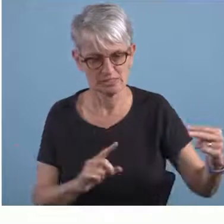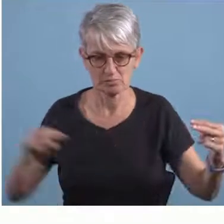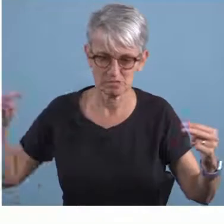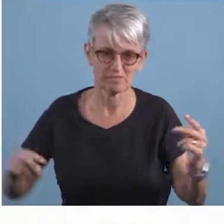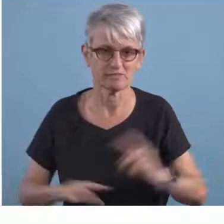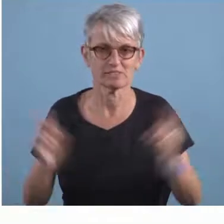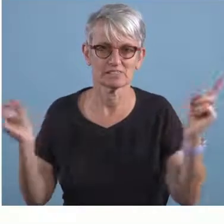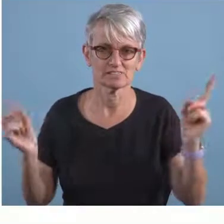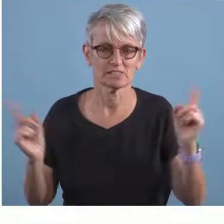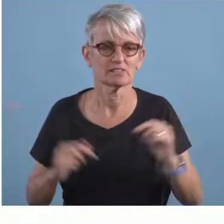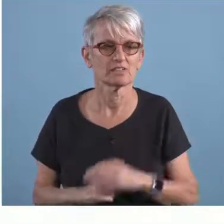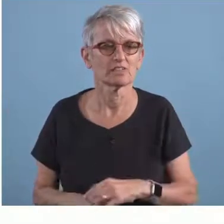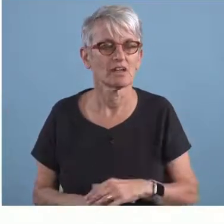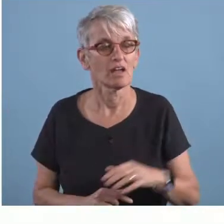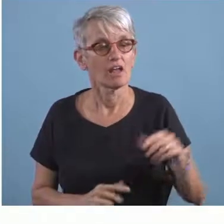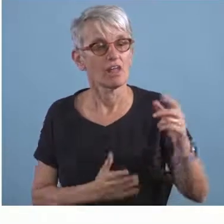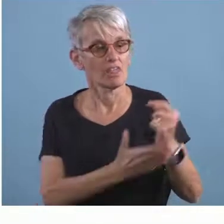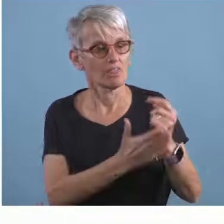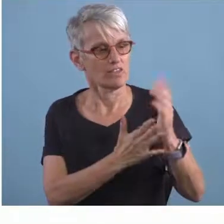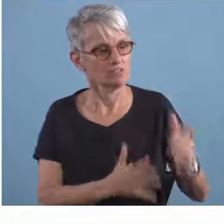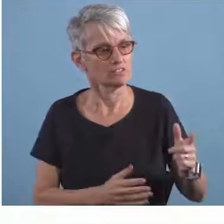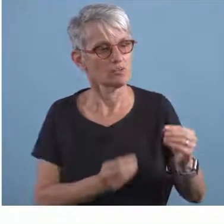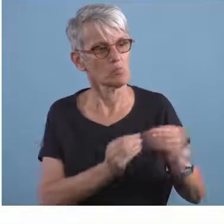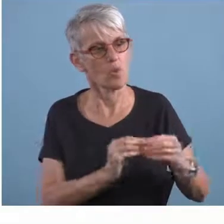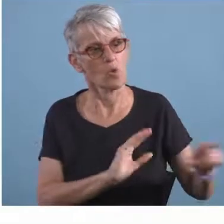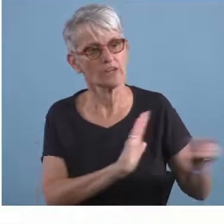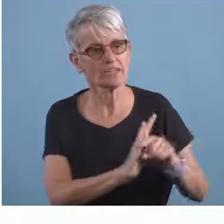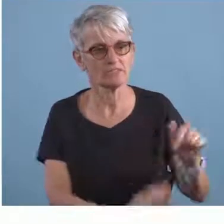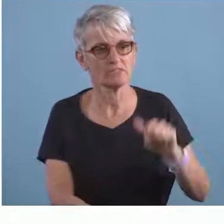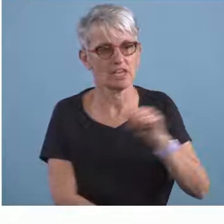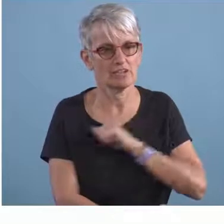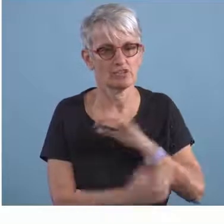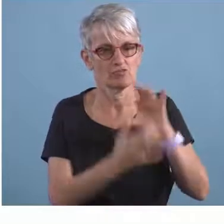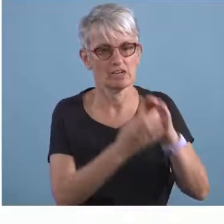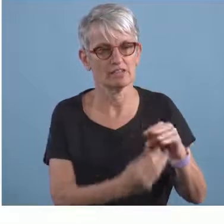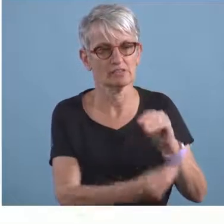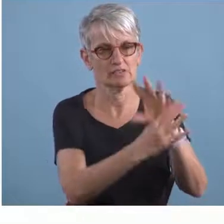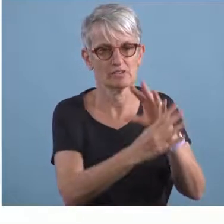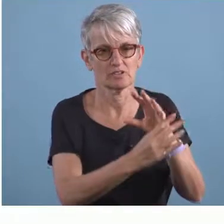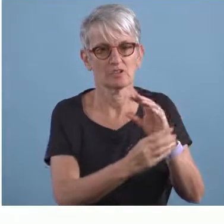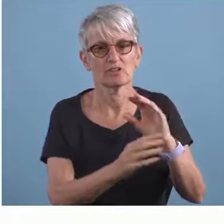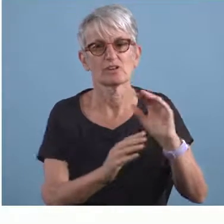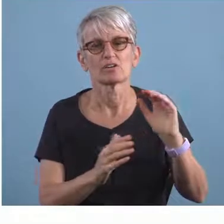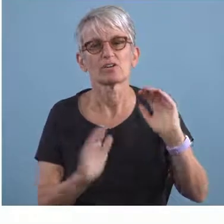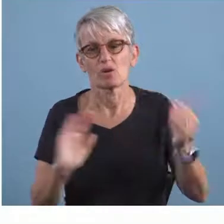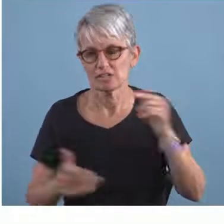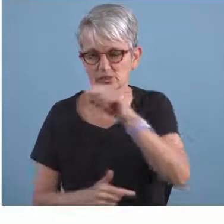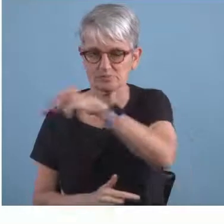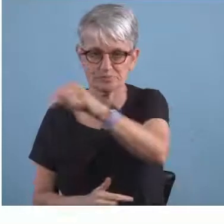the therapists often displaying more negative attitudes than others who are interested